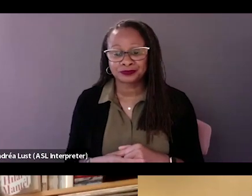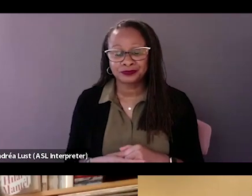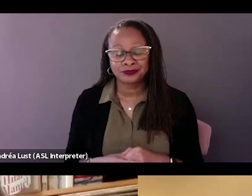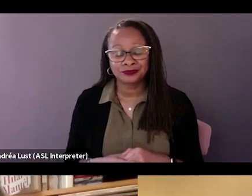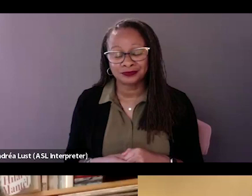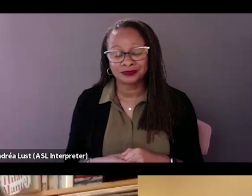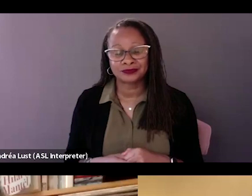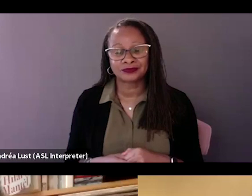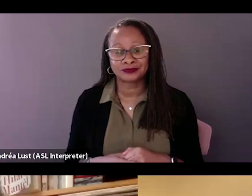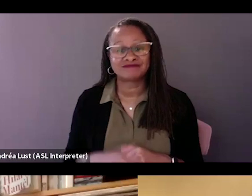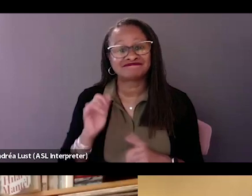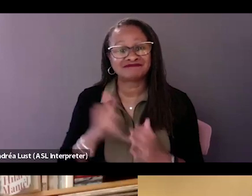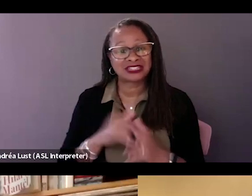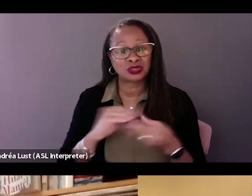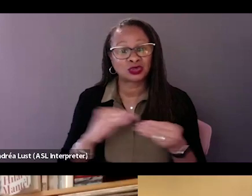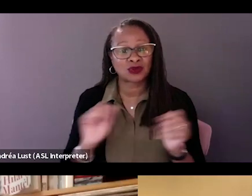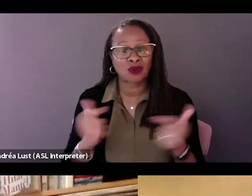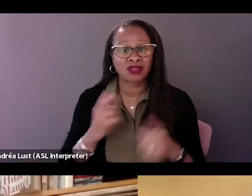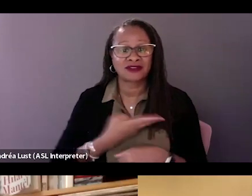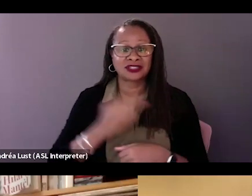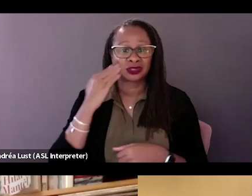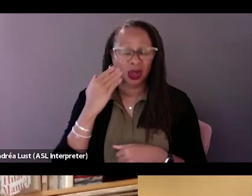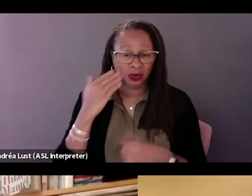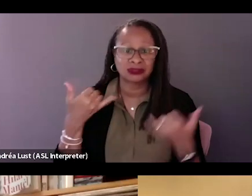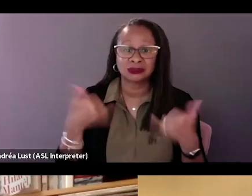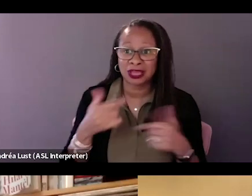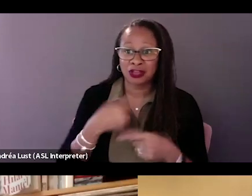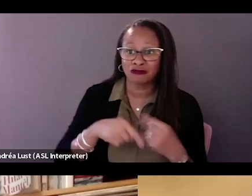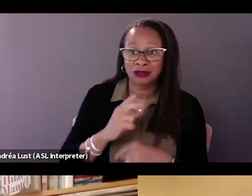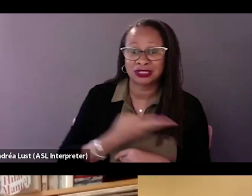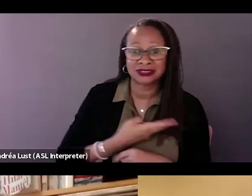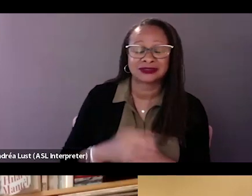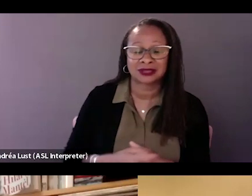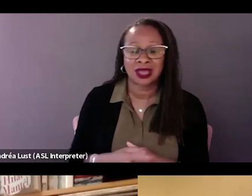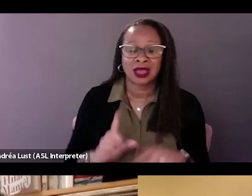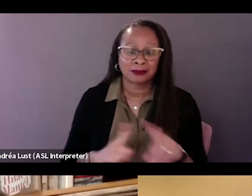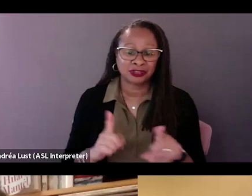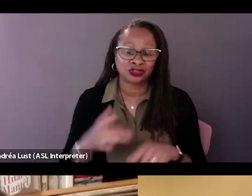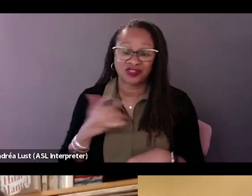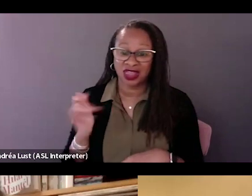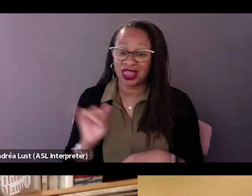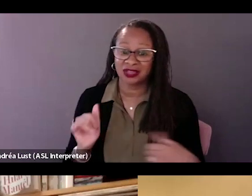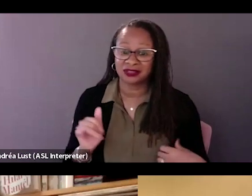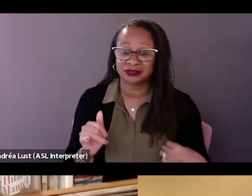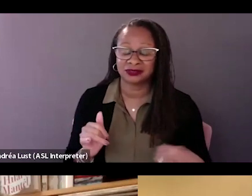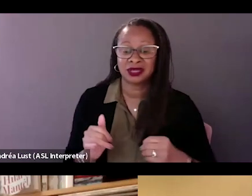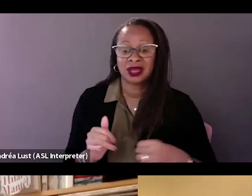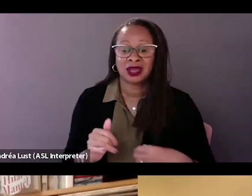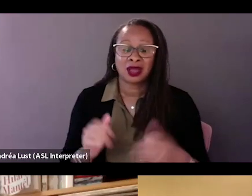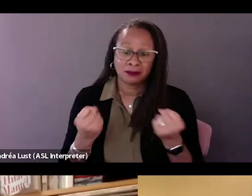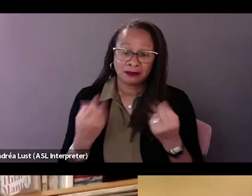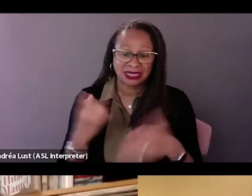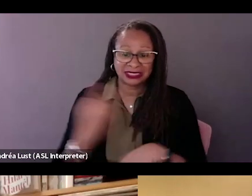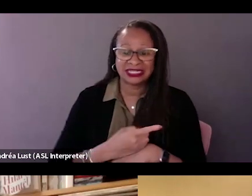it's a story that all of us know is playing around us. But you feel like on a lot of days you feel like you're not